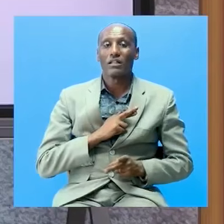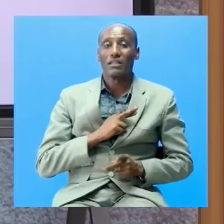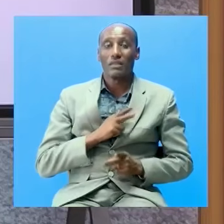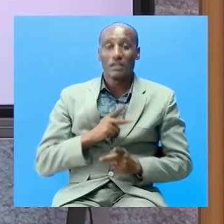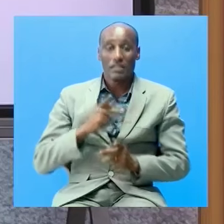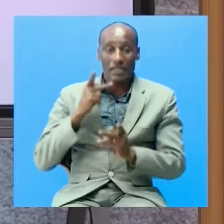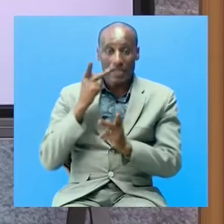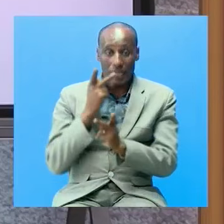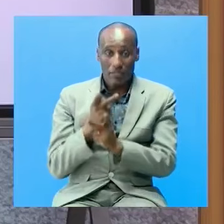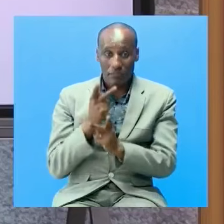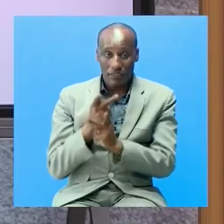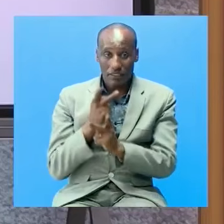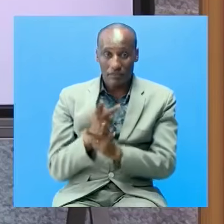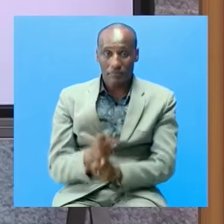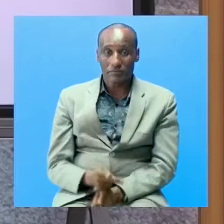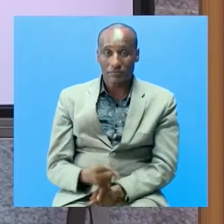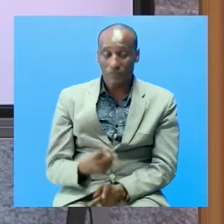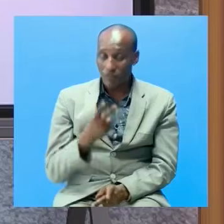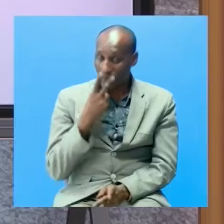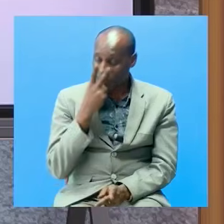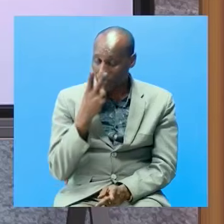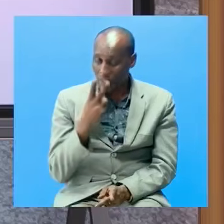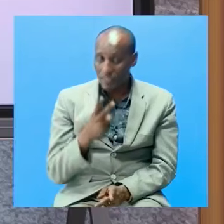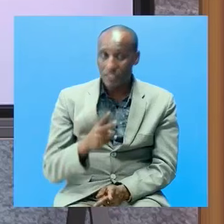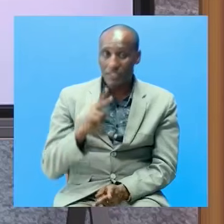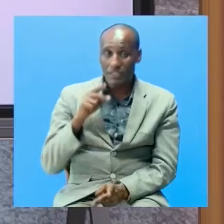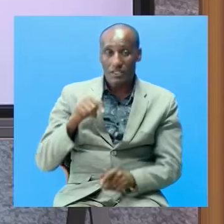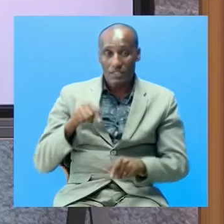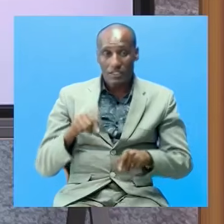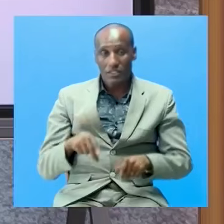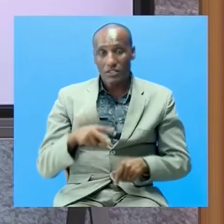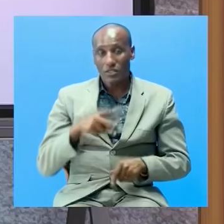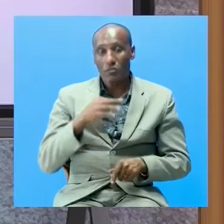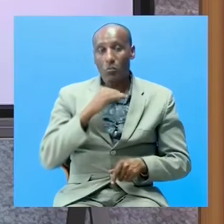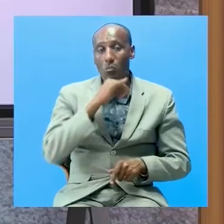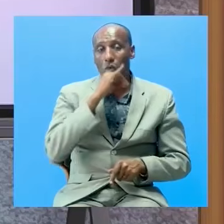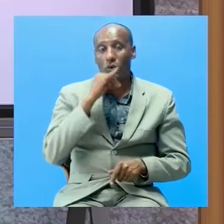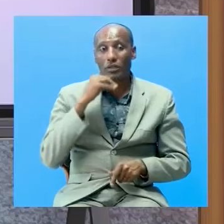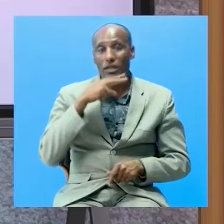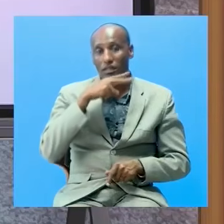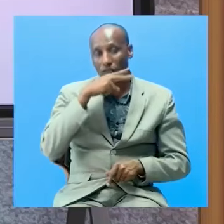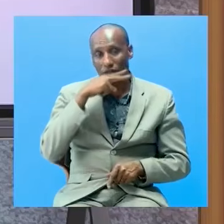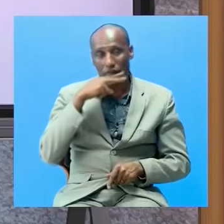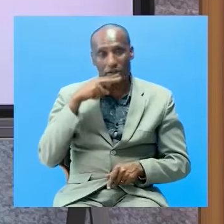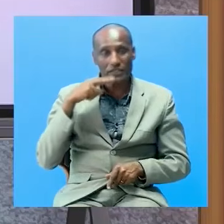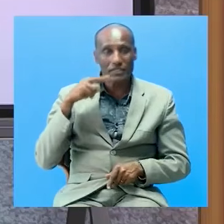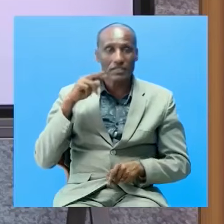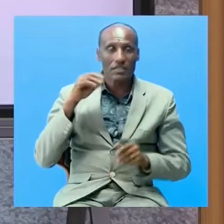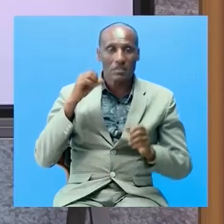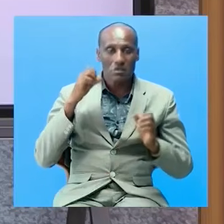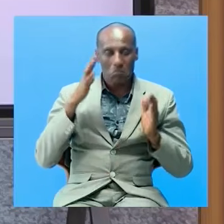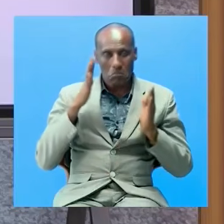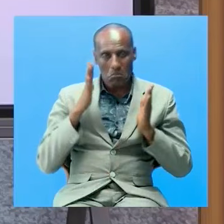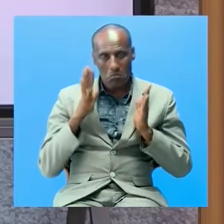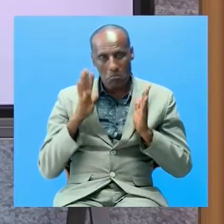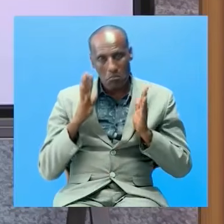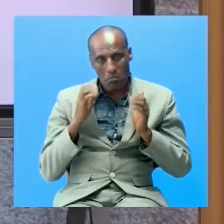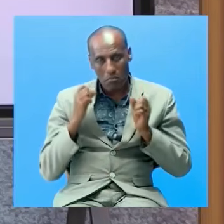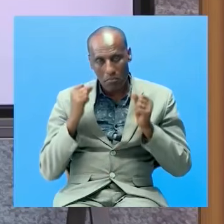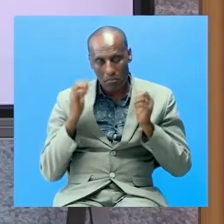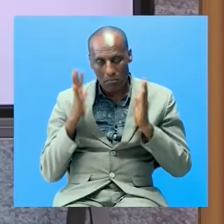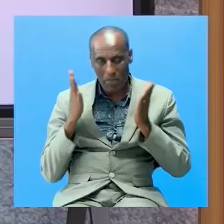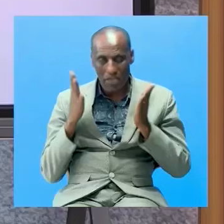is our expectation. Now, for today, we have seen these modal verbs or